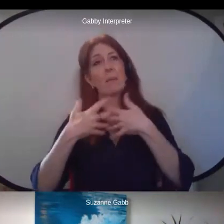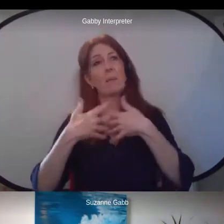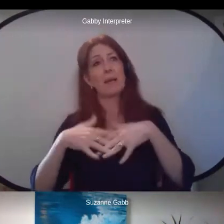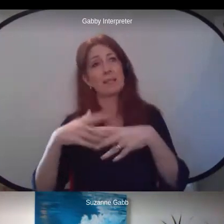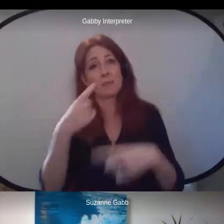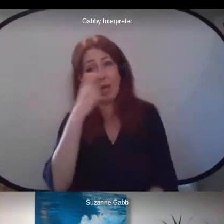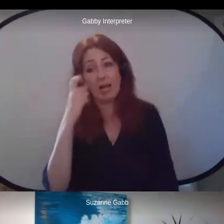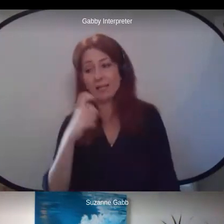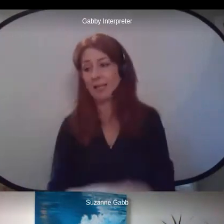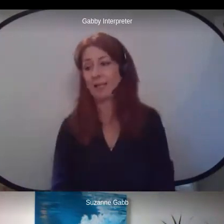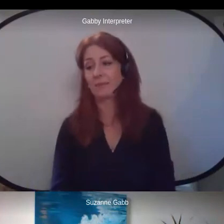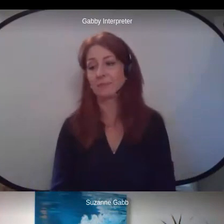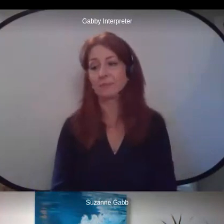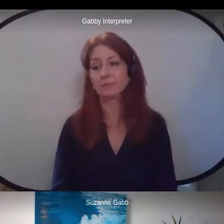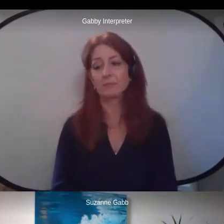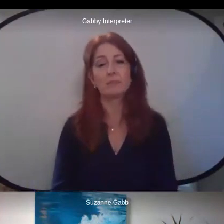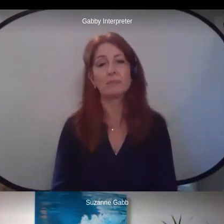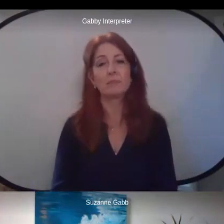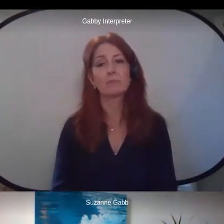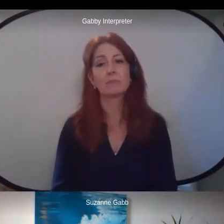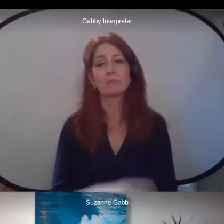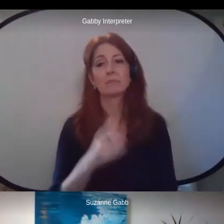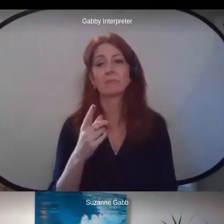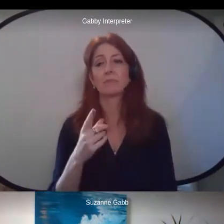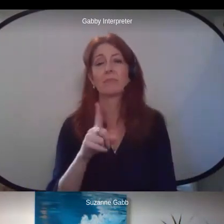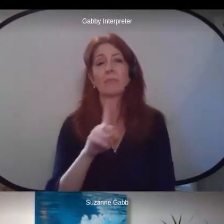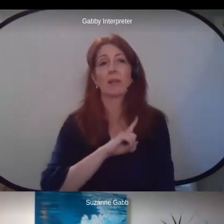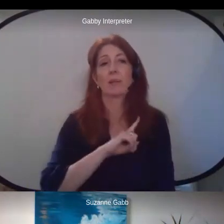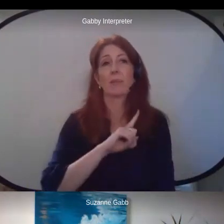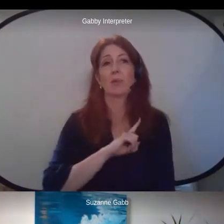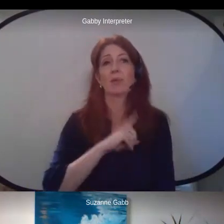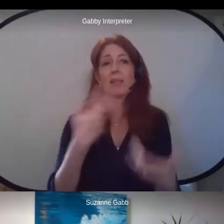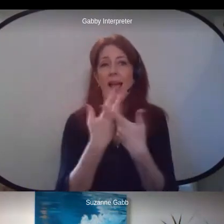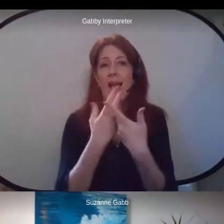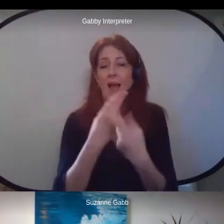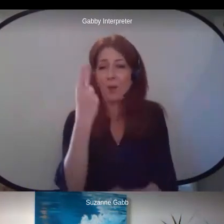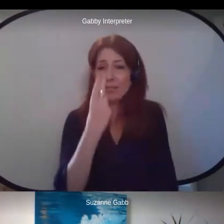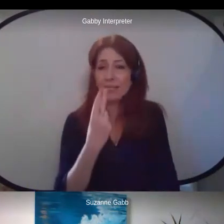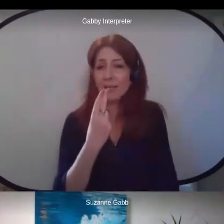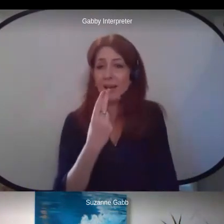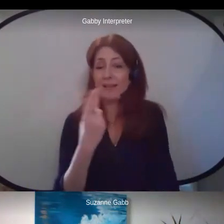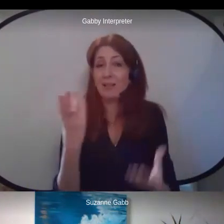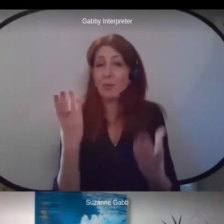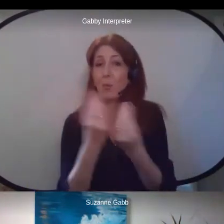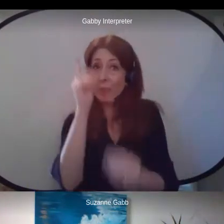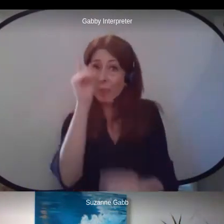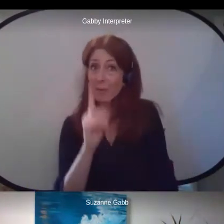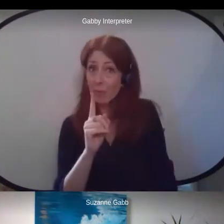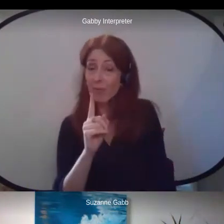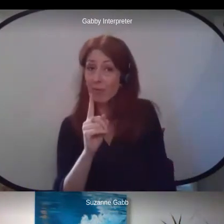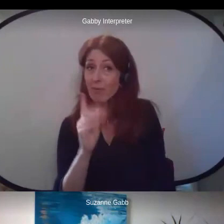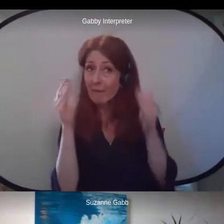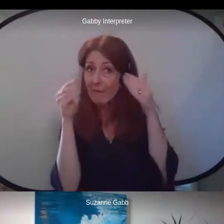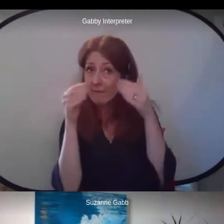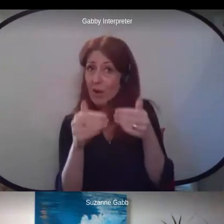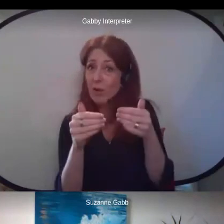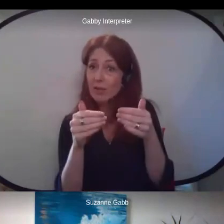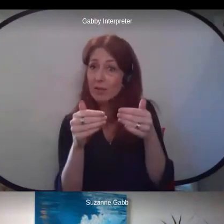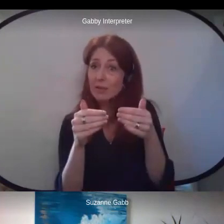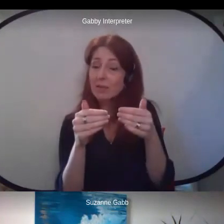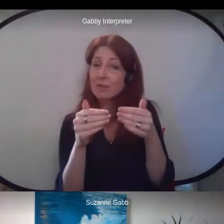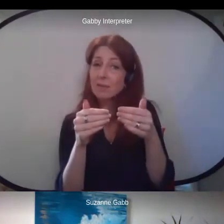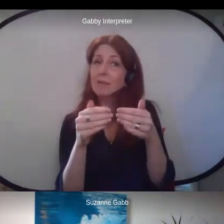think because it has actually been designed with people in mind, with